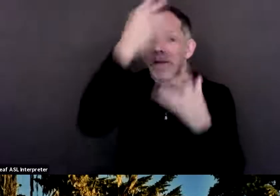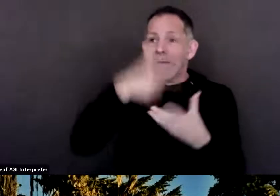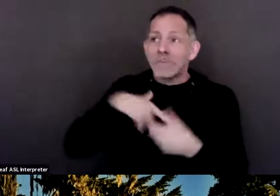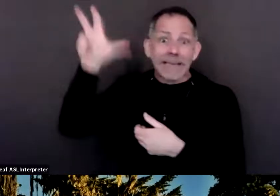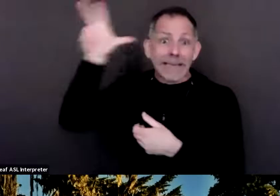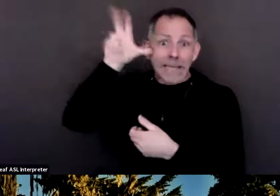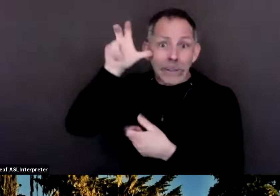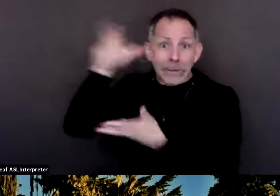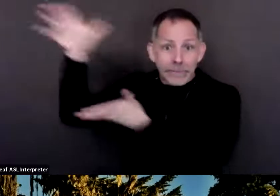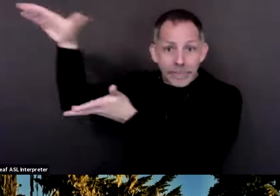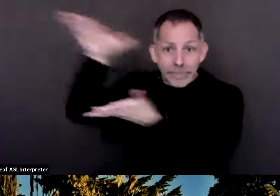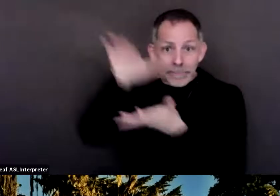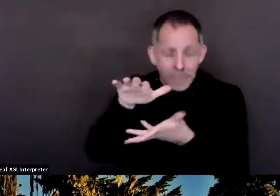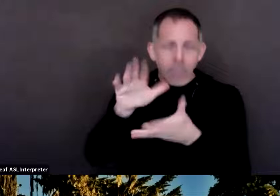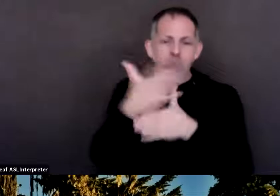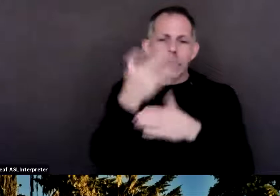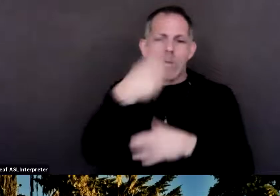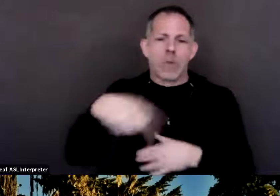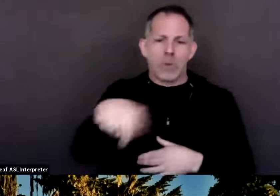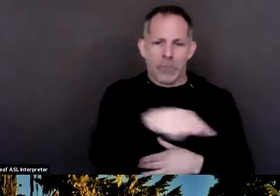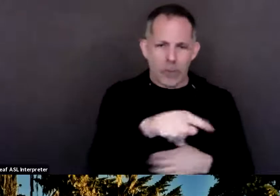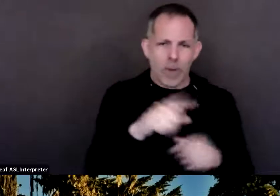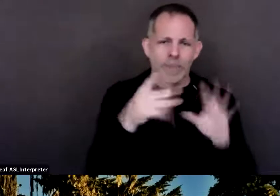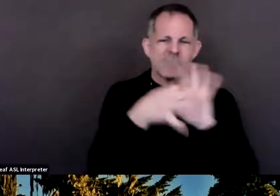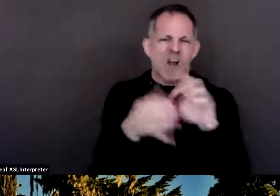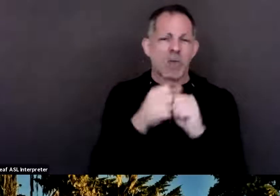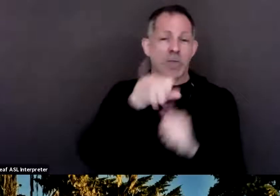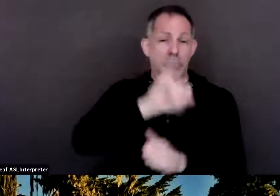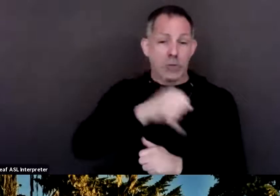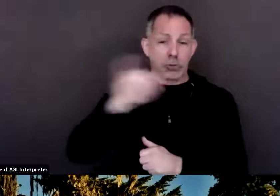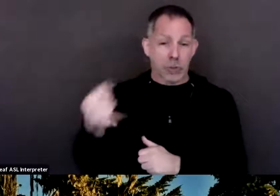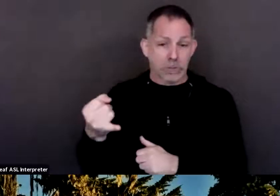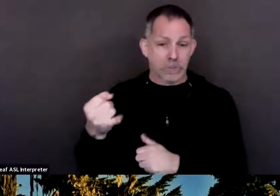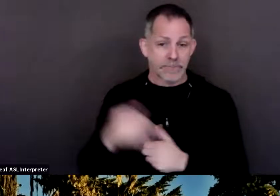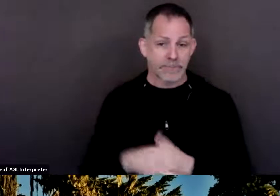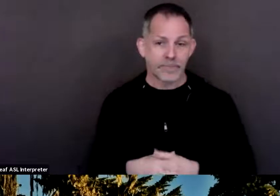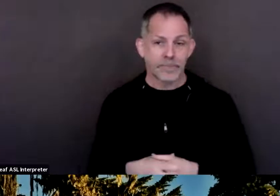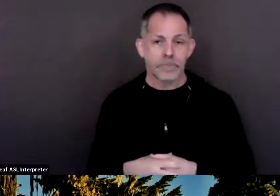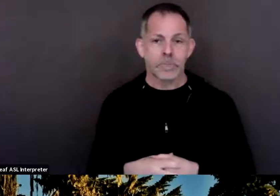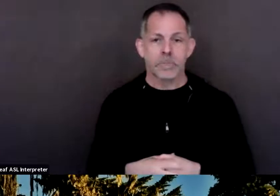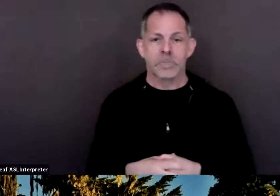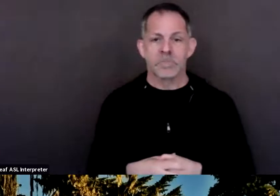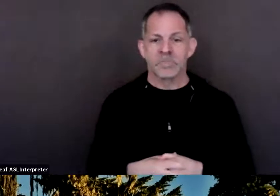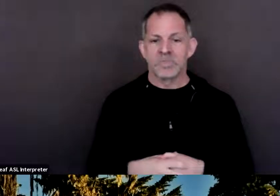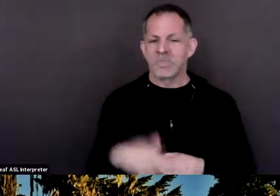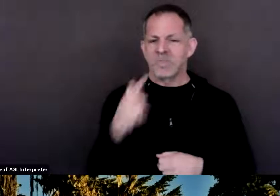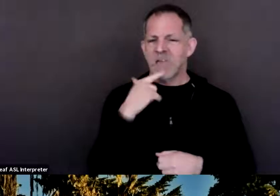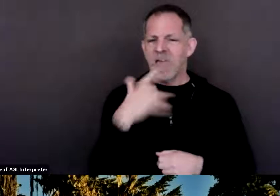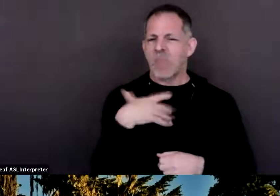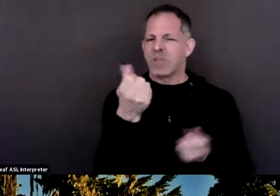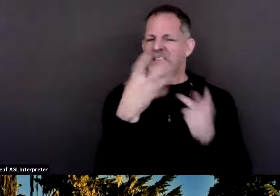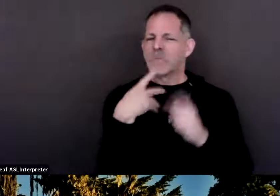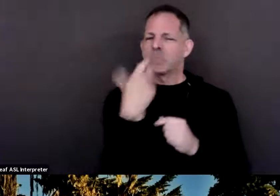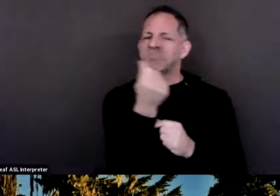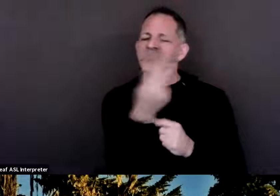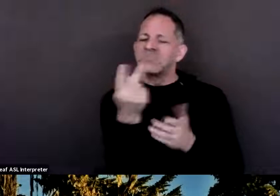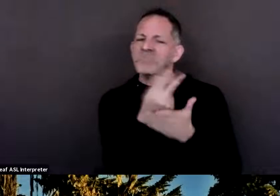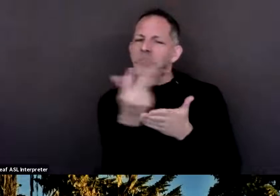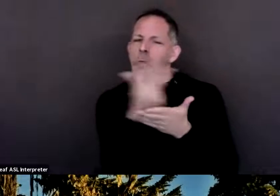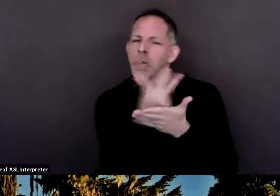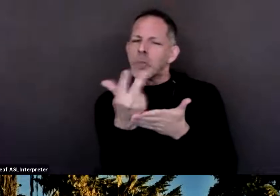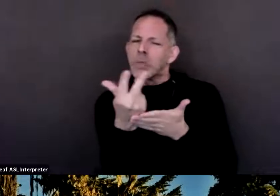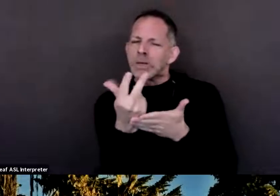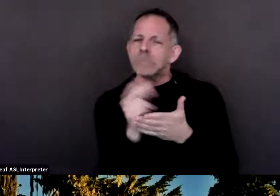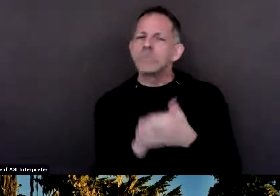still a couple weeks off from whatever we're going to do with the Johnson & Johnson vaccine from